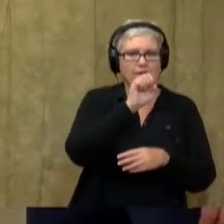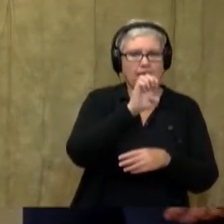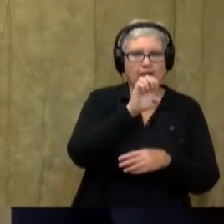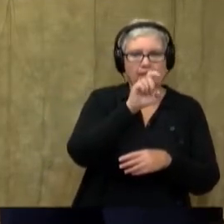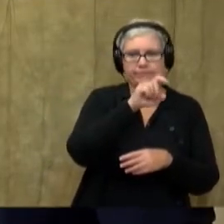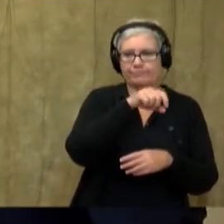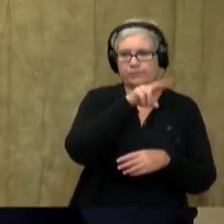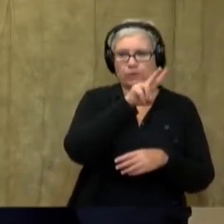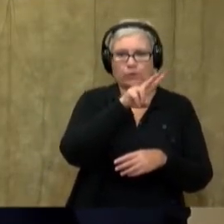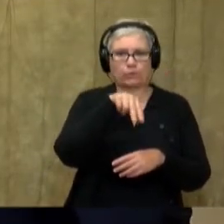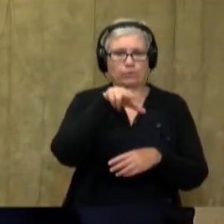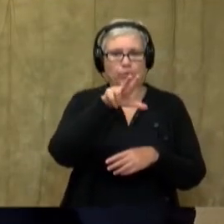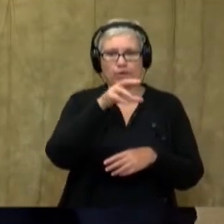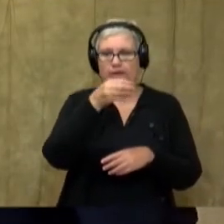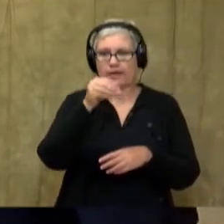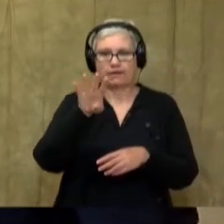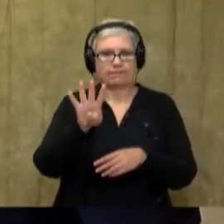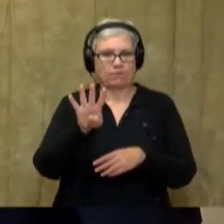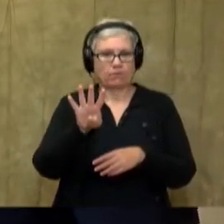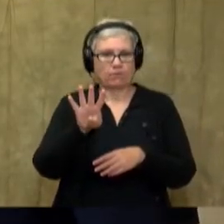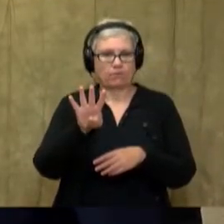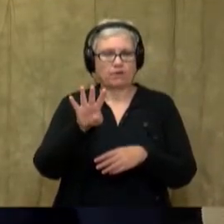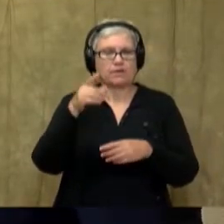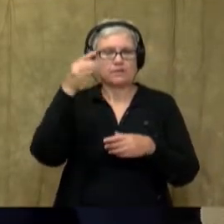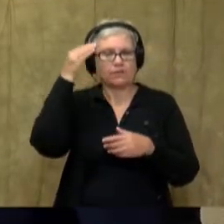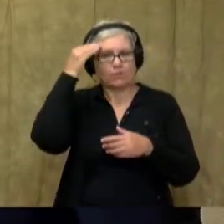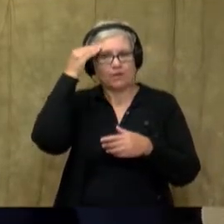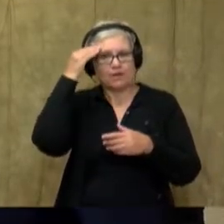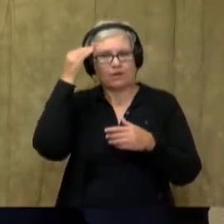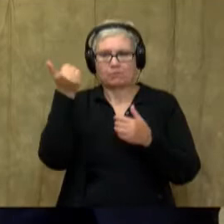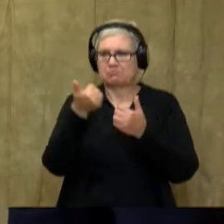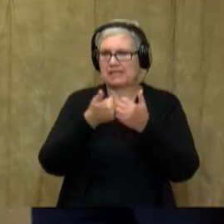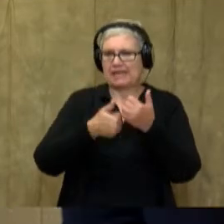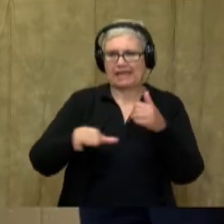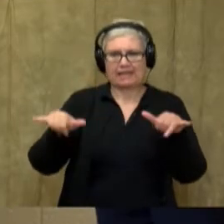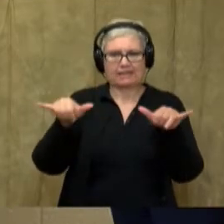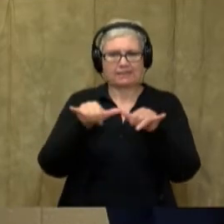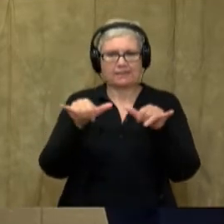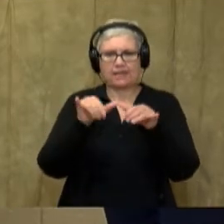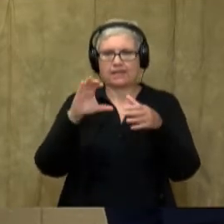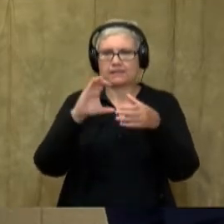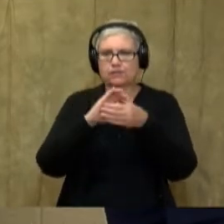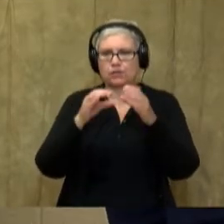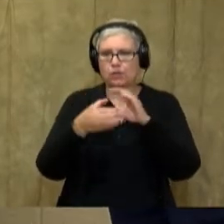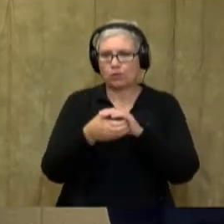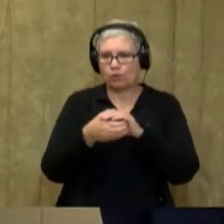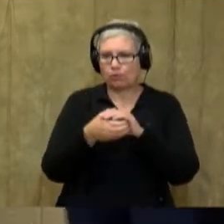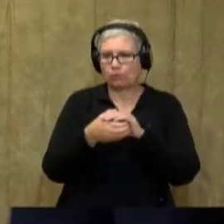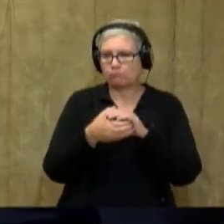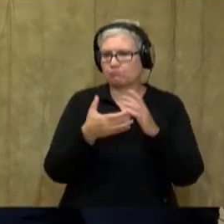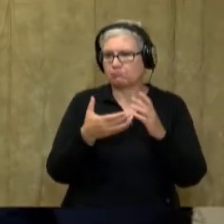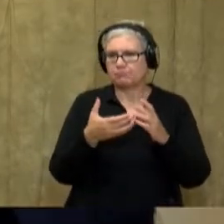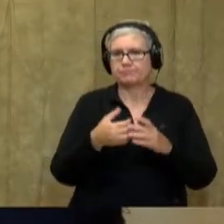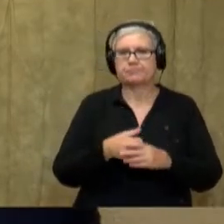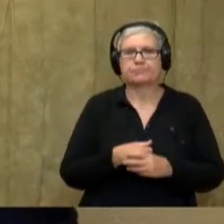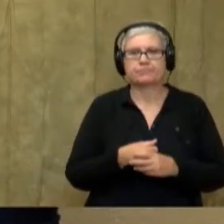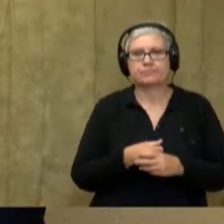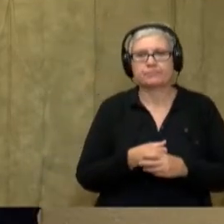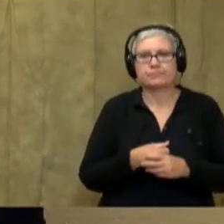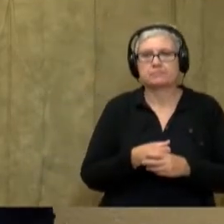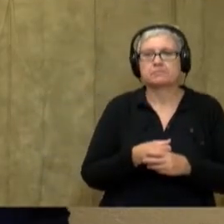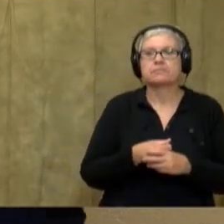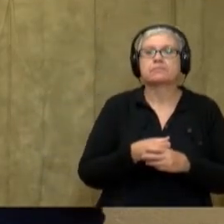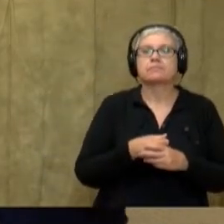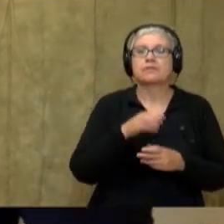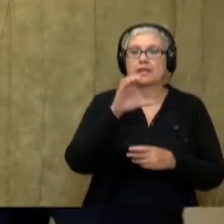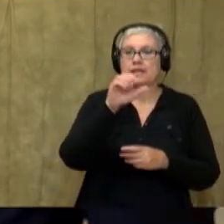screen in order to make sense of any size cube? Well, let's organize it into a table. In case 1, that very first